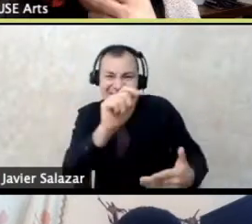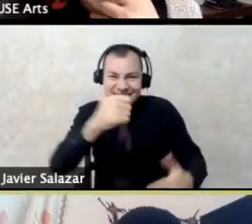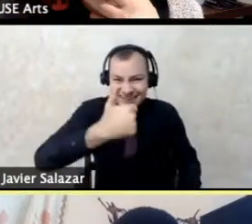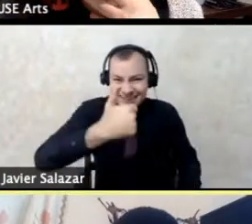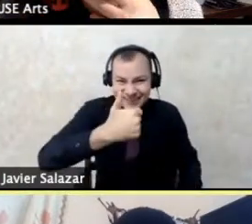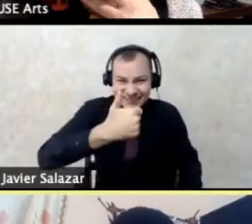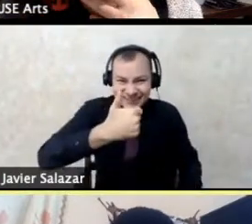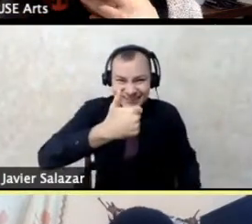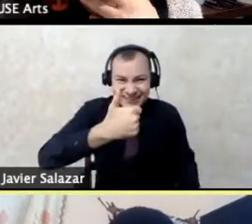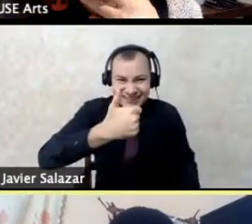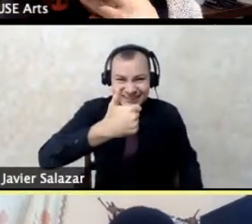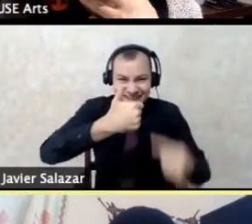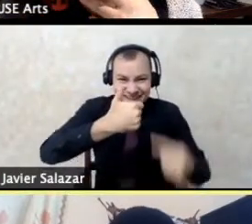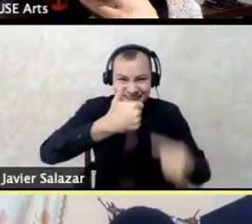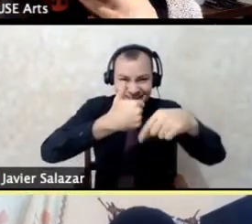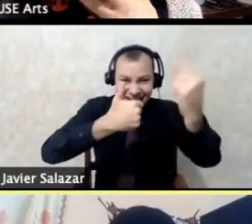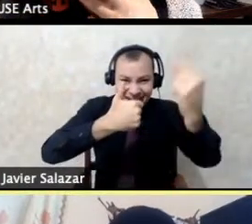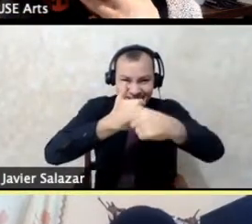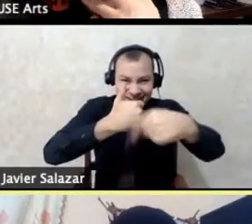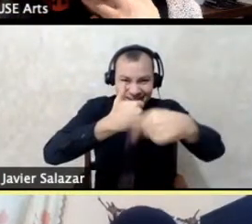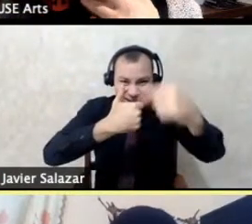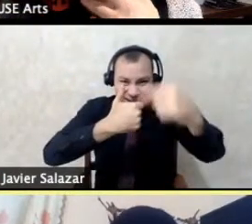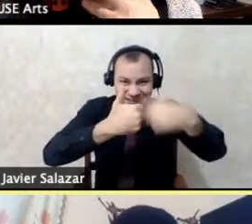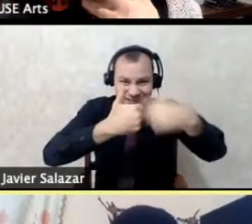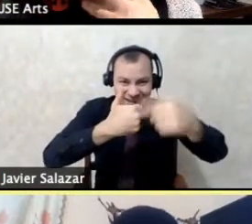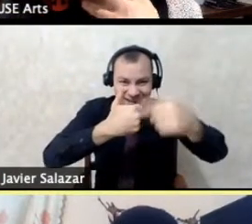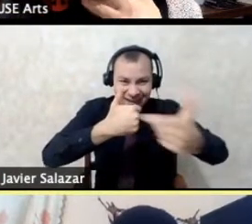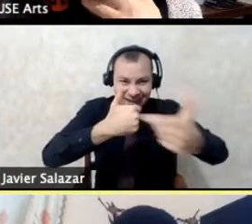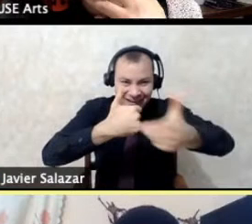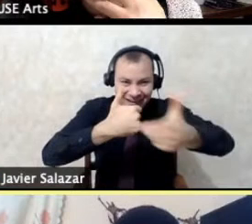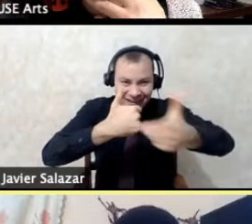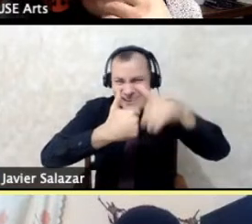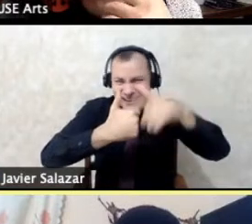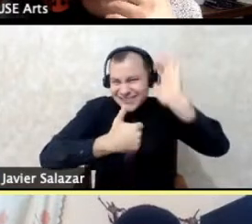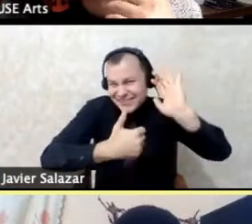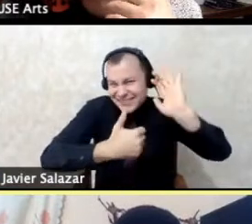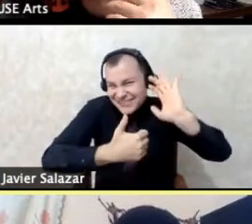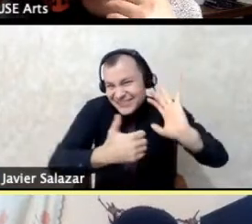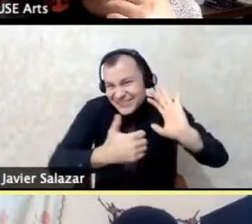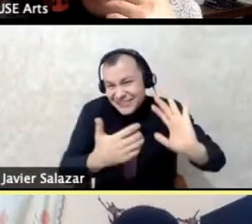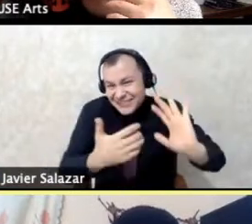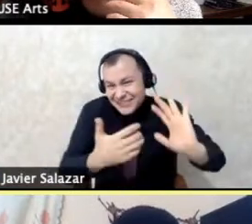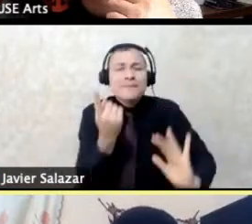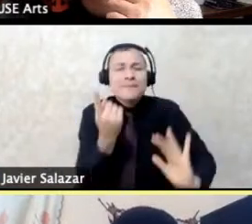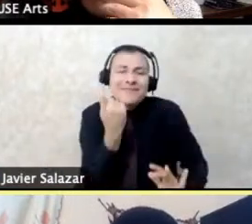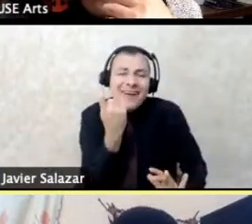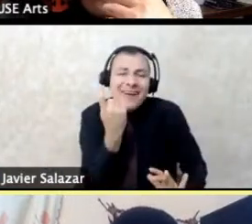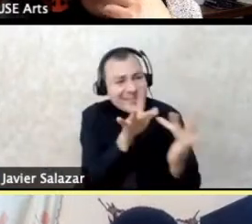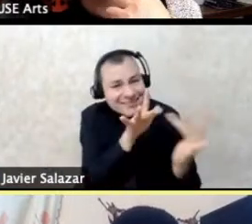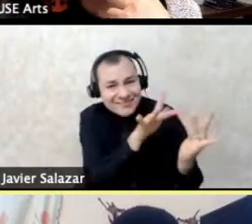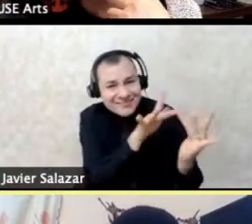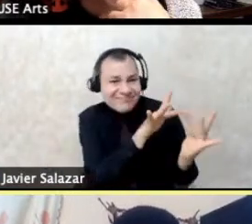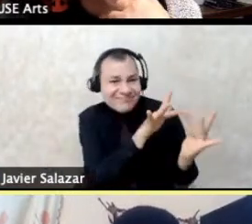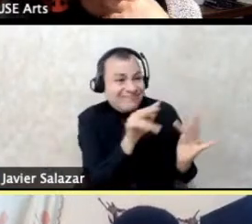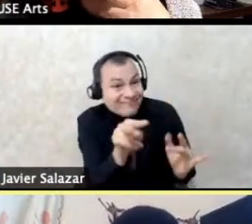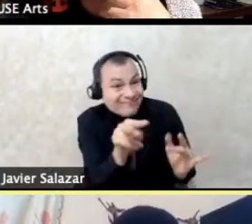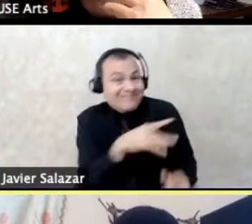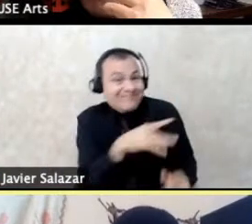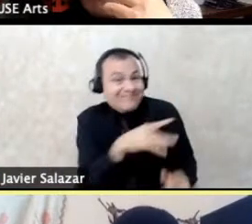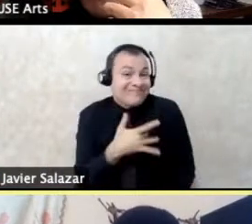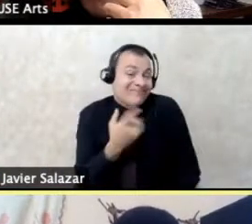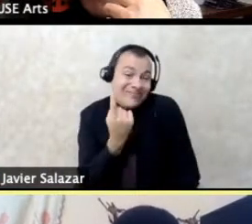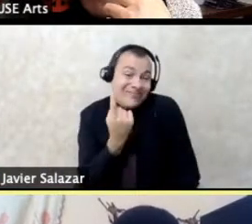We also experienced challenges even in our rehearsals during the COVID times